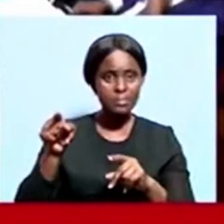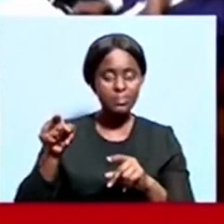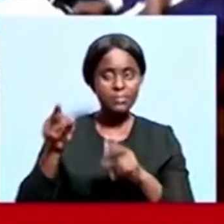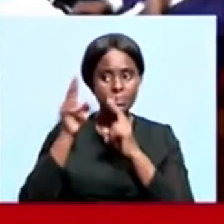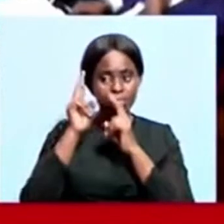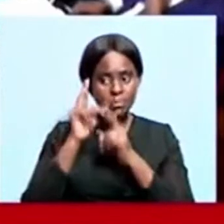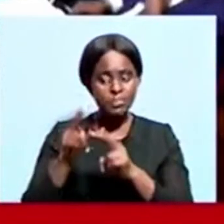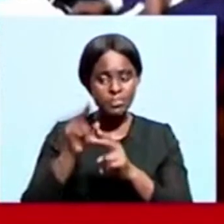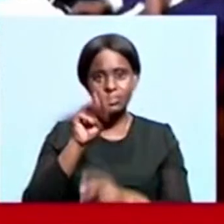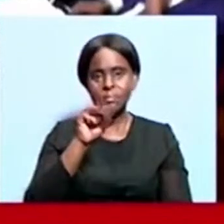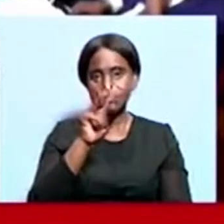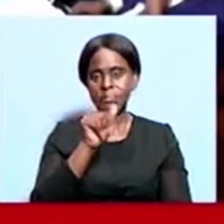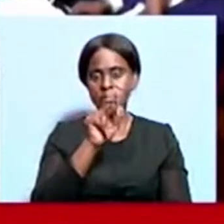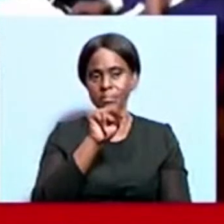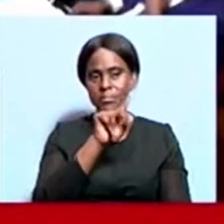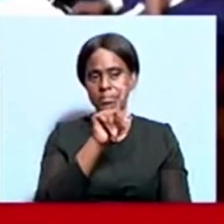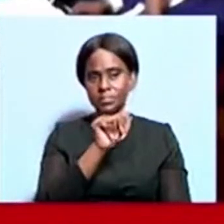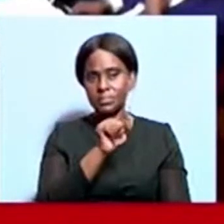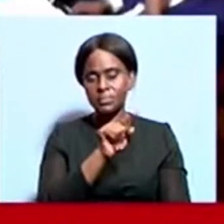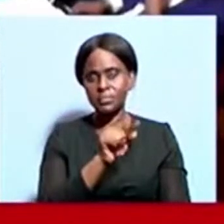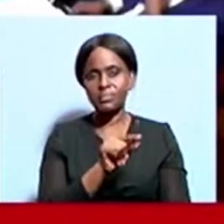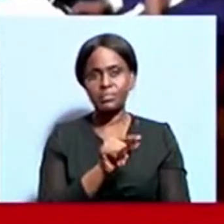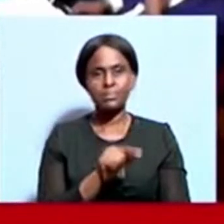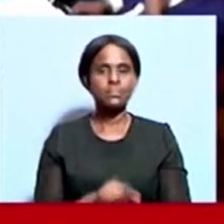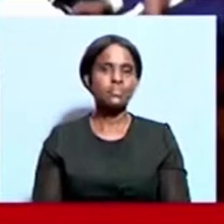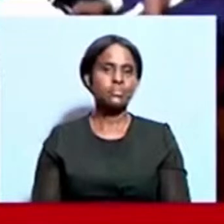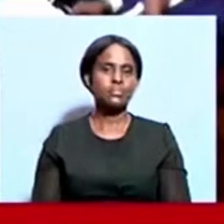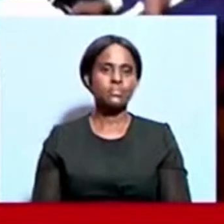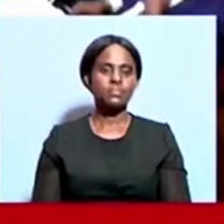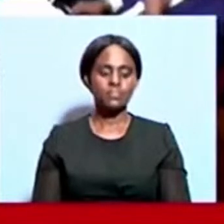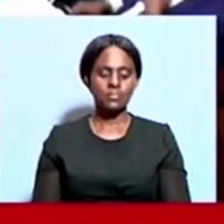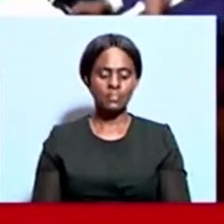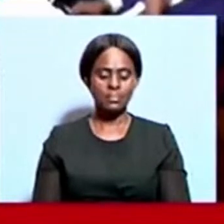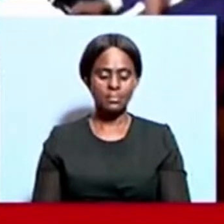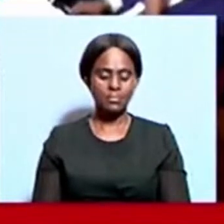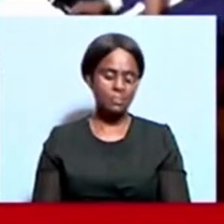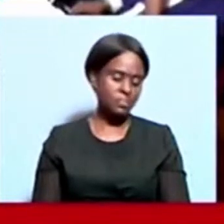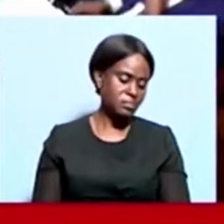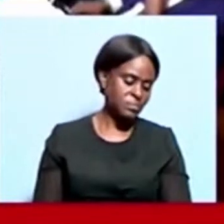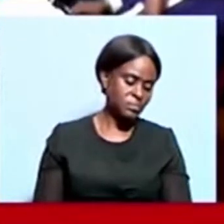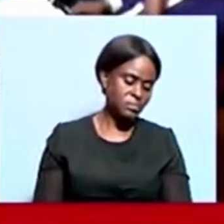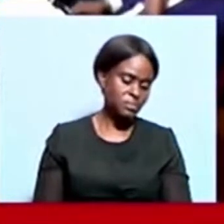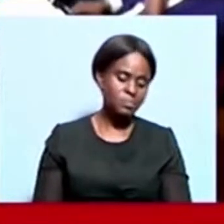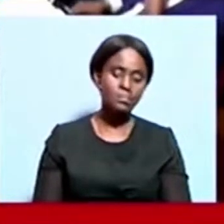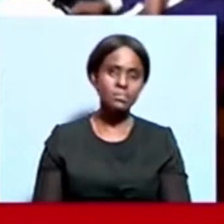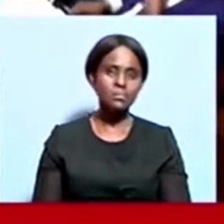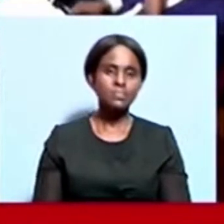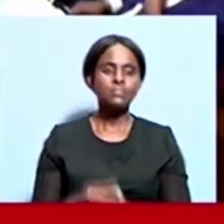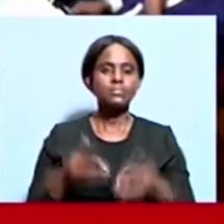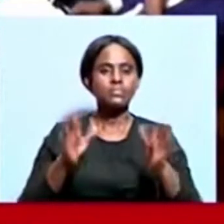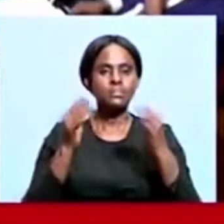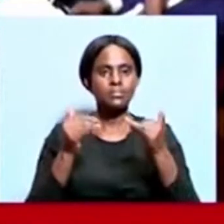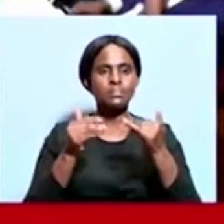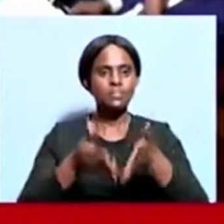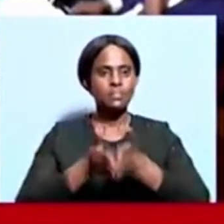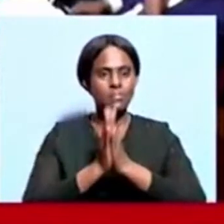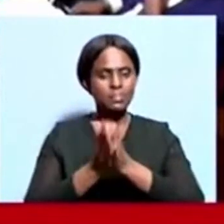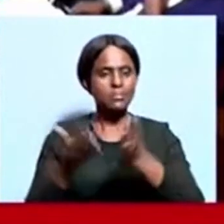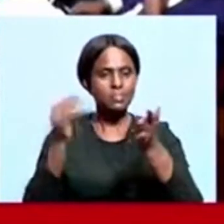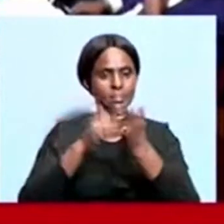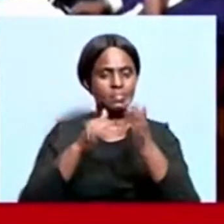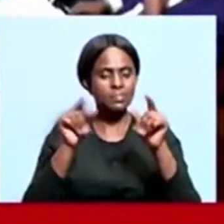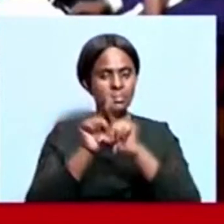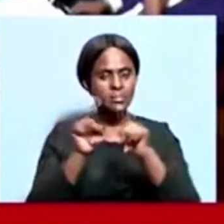Honorable Mwanza, a fresh question. Yeah, well, can I be allowed to ask again on the